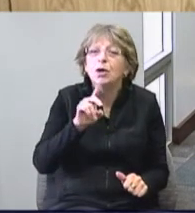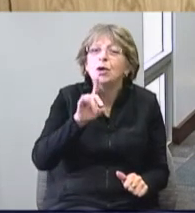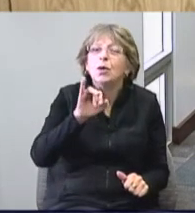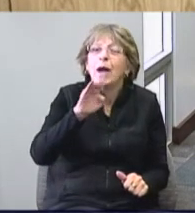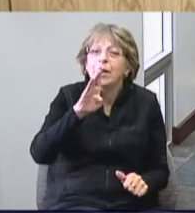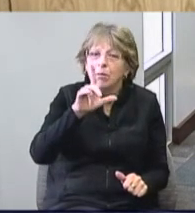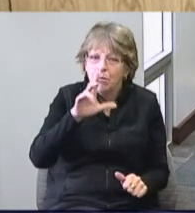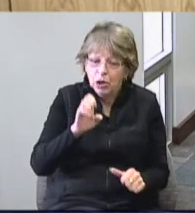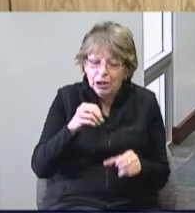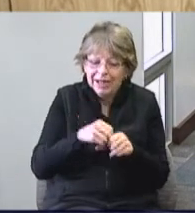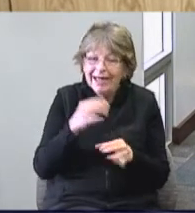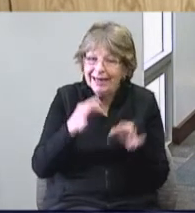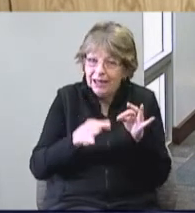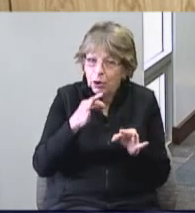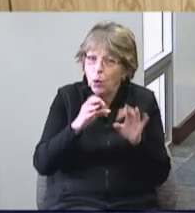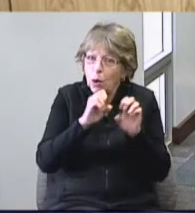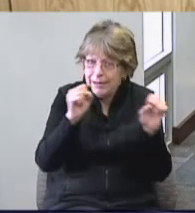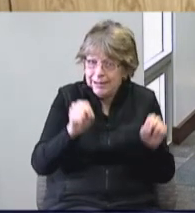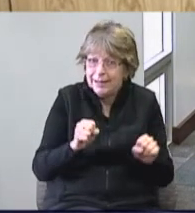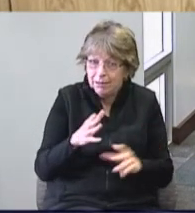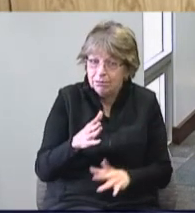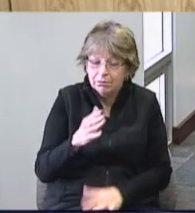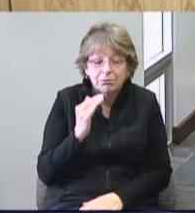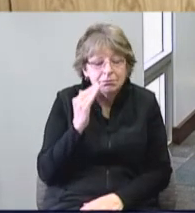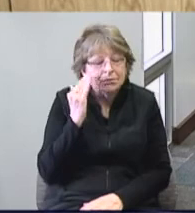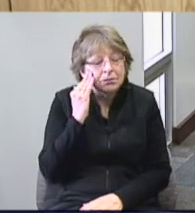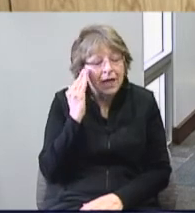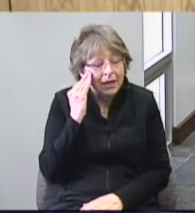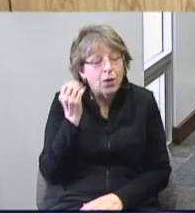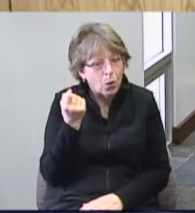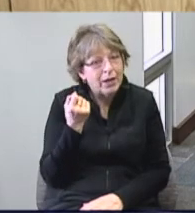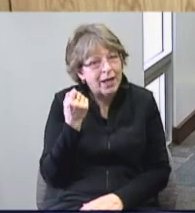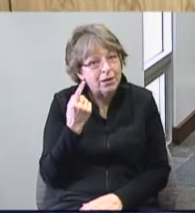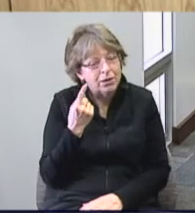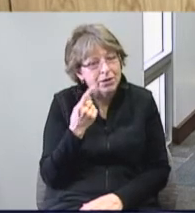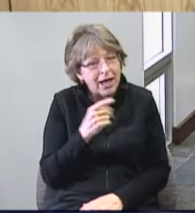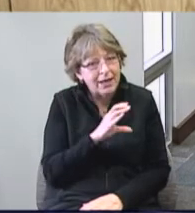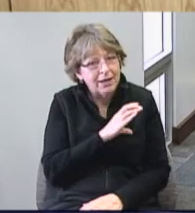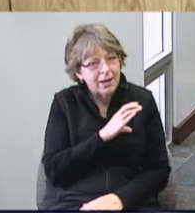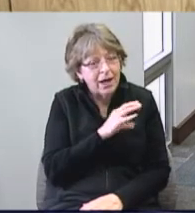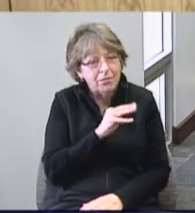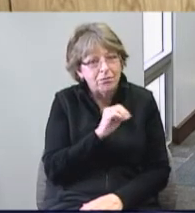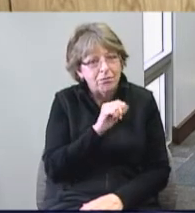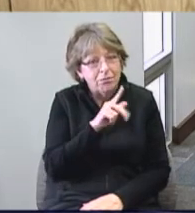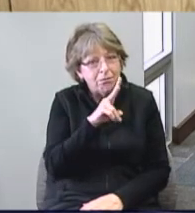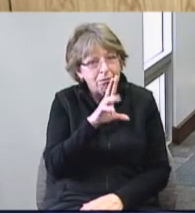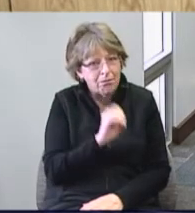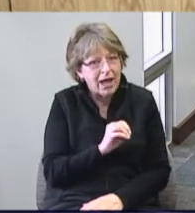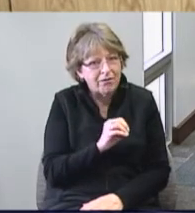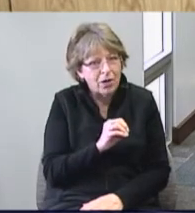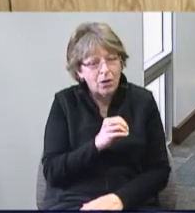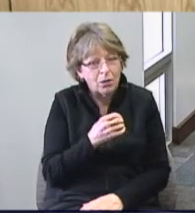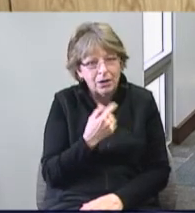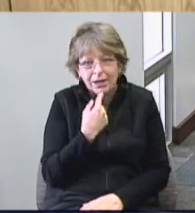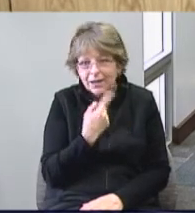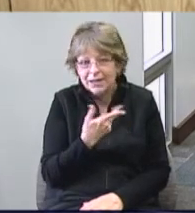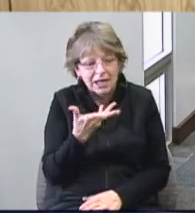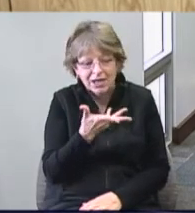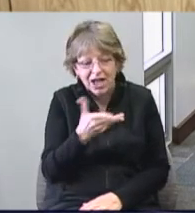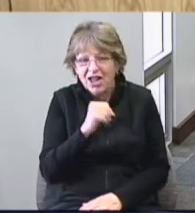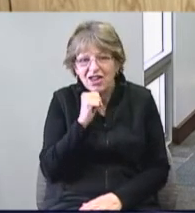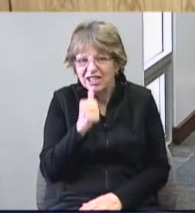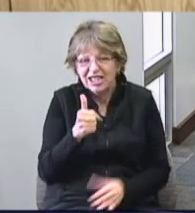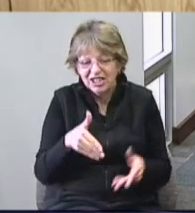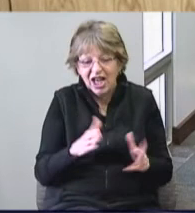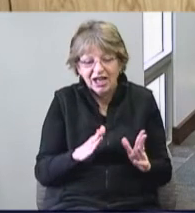system. Now, I recognize that Mr. Malvo's representative says this would not be admissible. However, I